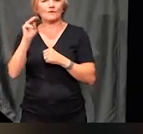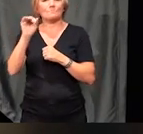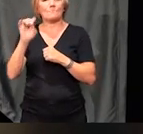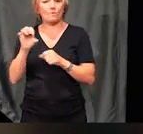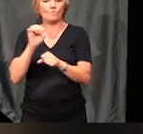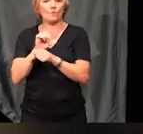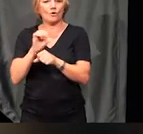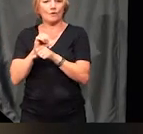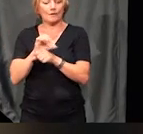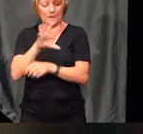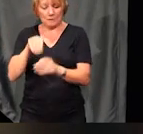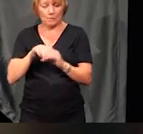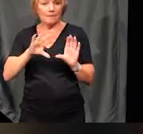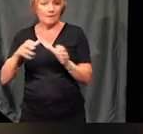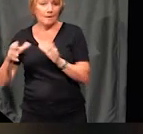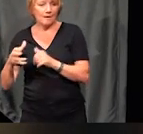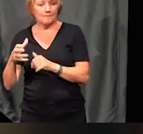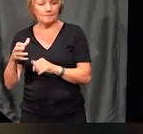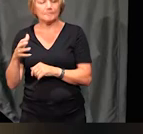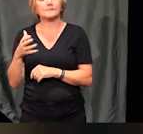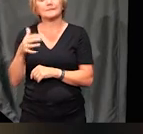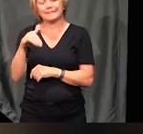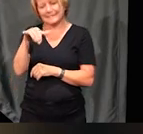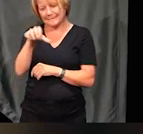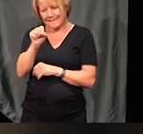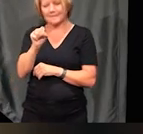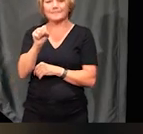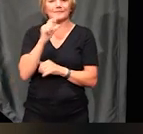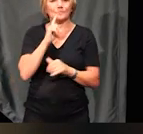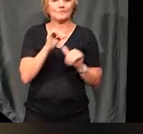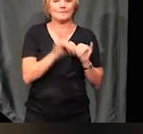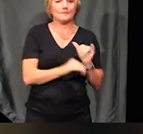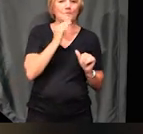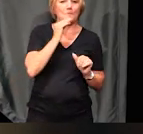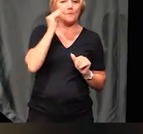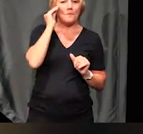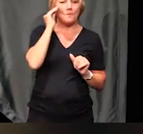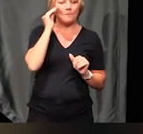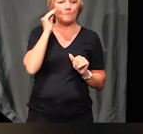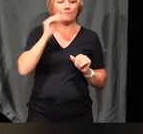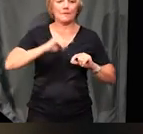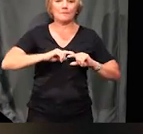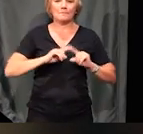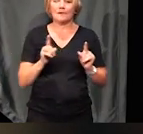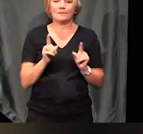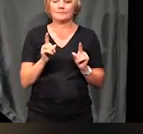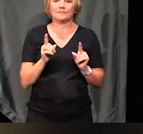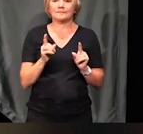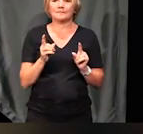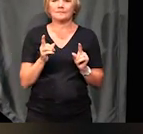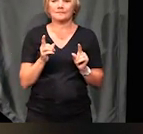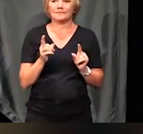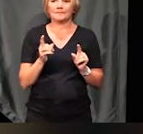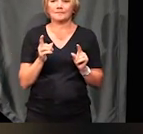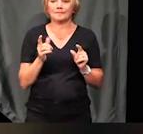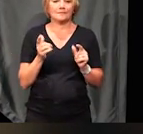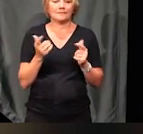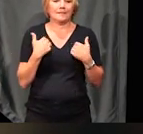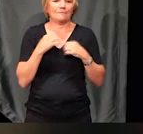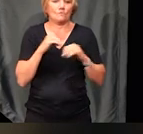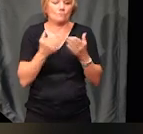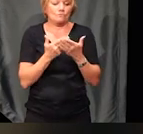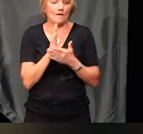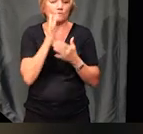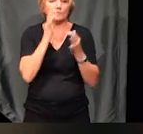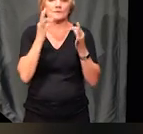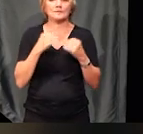Yes, we were finally at home, but without the chance, without the right to decide where to